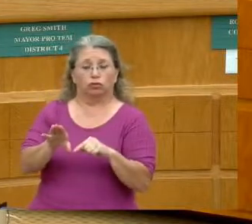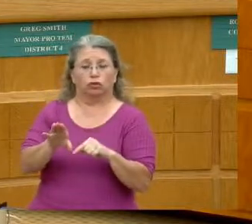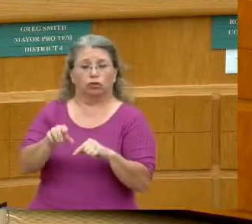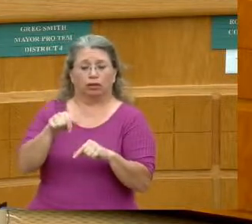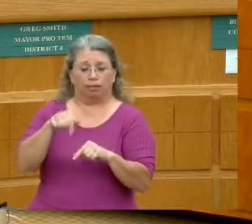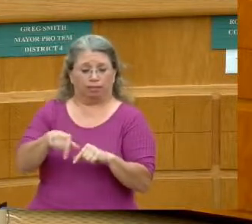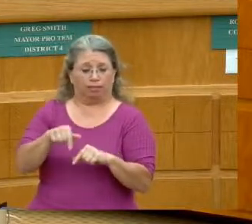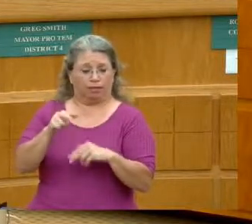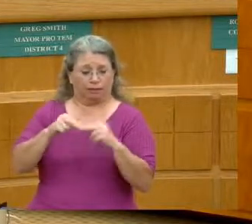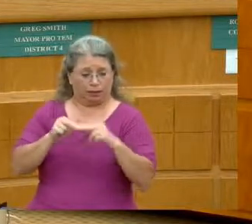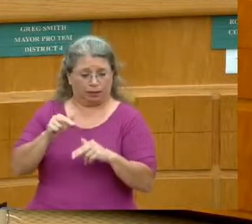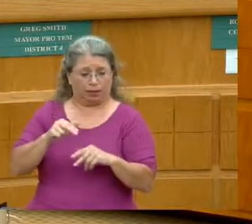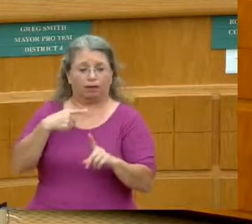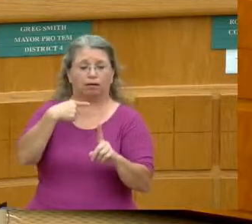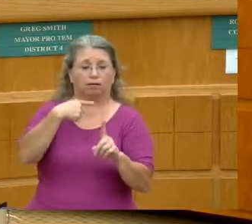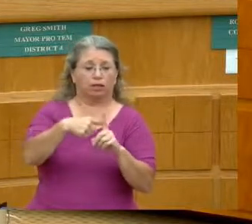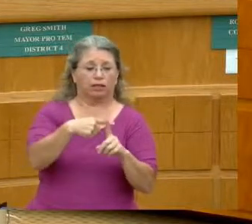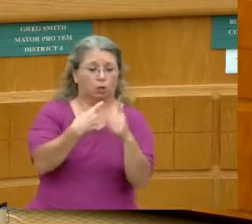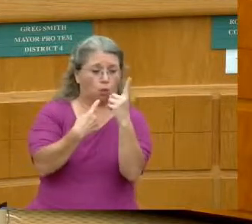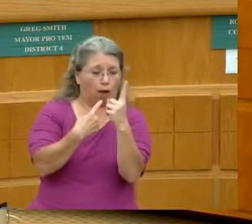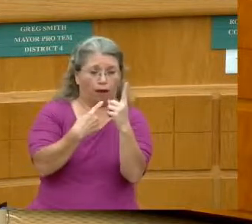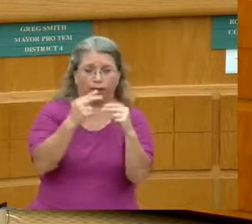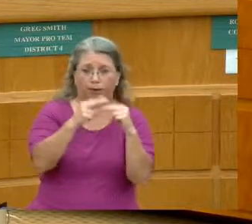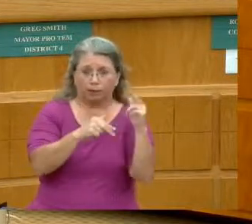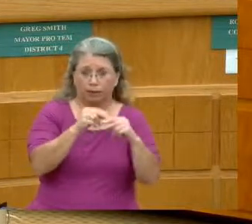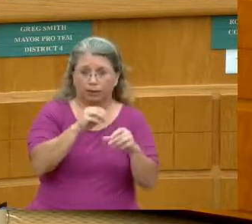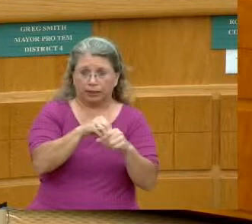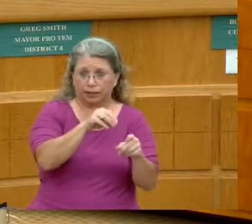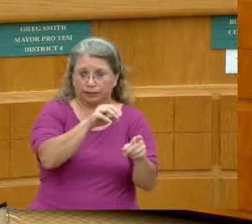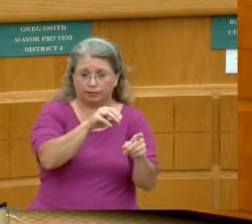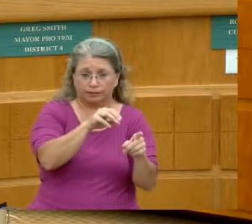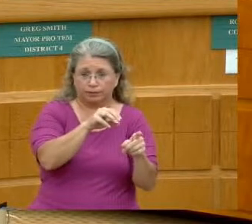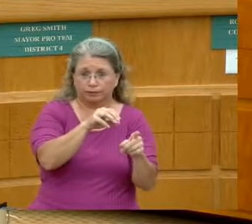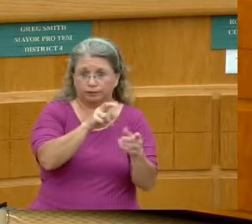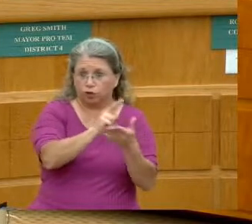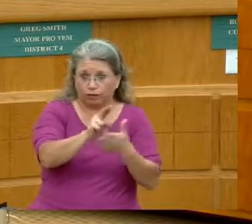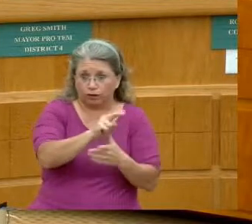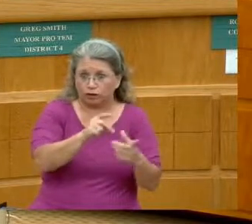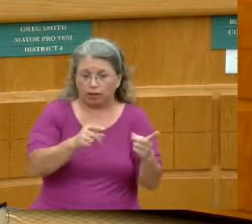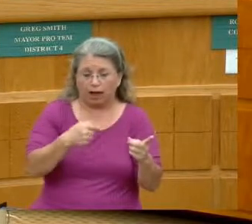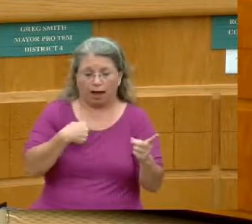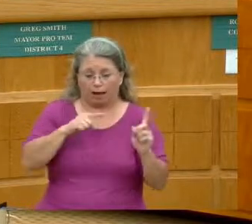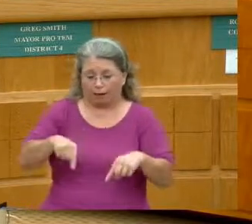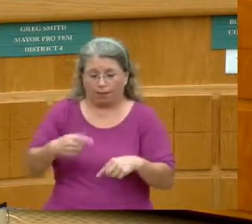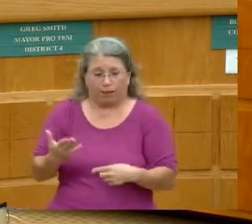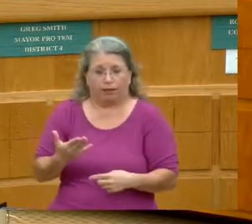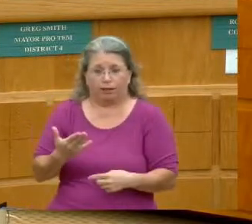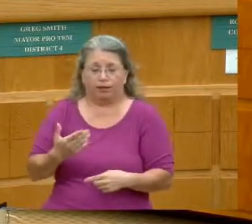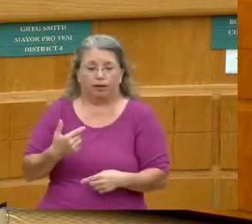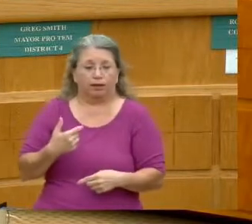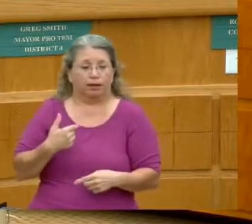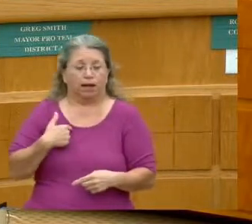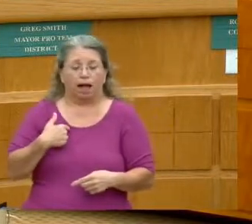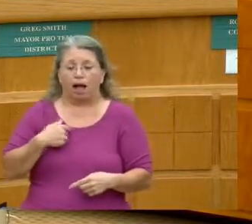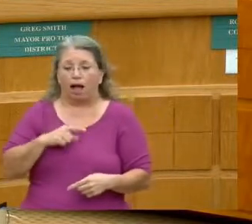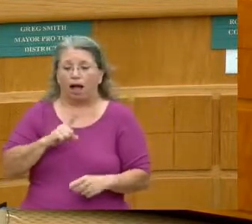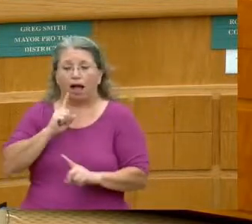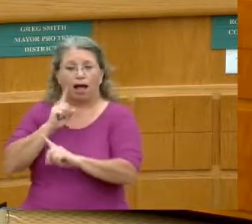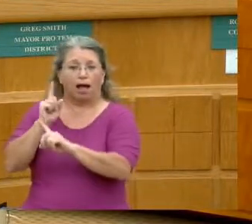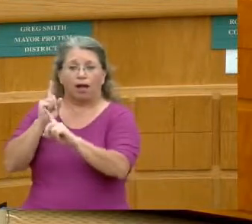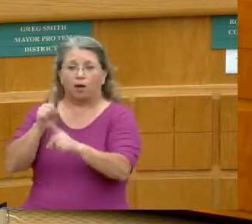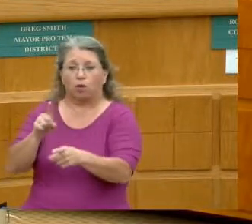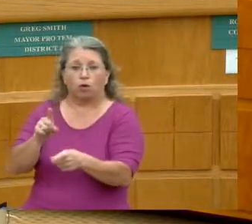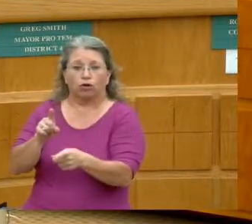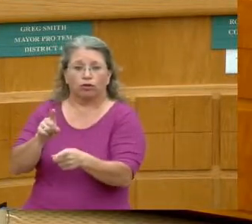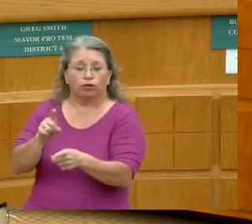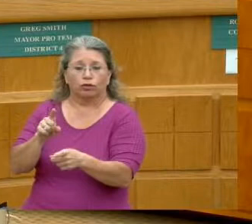Corpus Christi since this thing started. I've been here more than there. Curbside at the stores are great. I'm never going to go inside of a